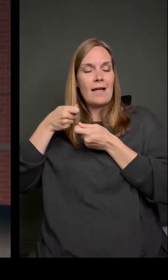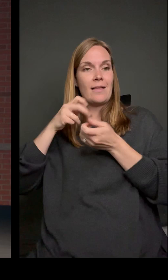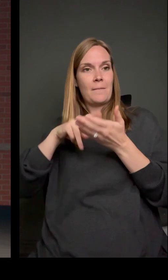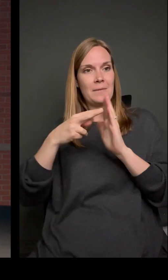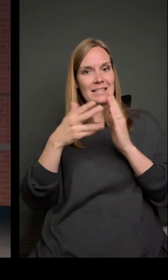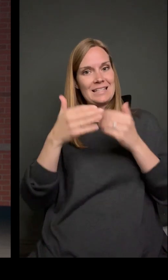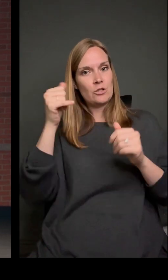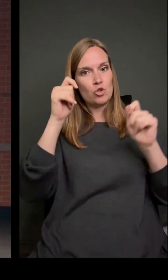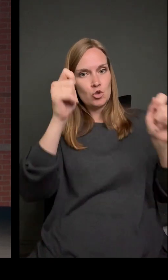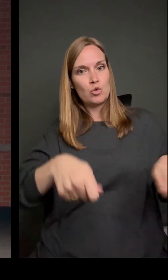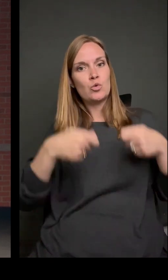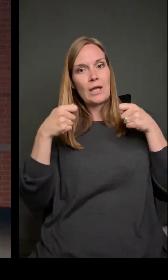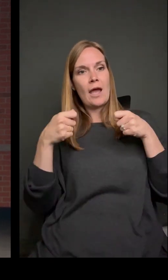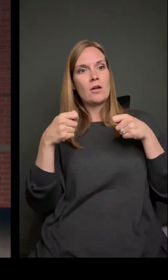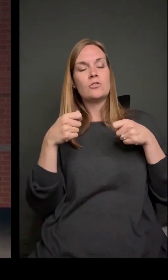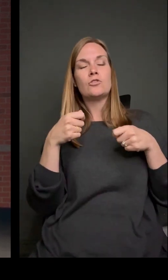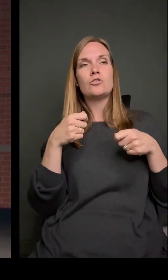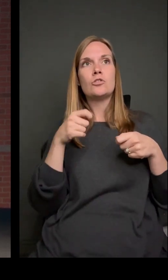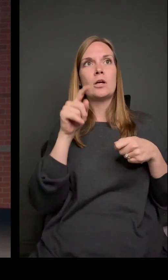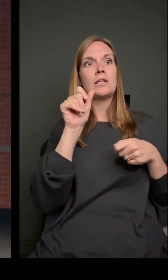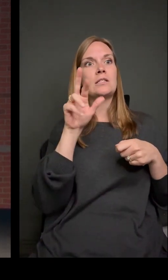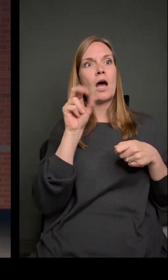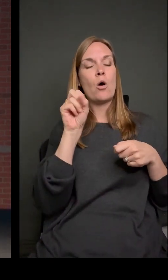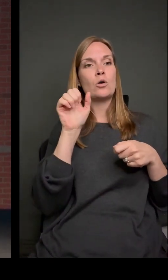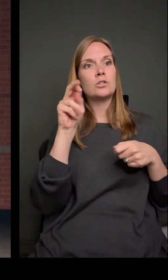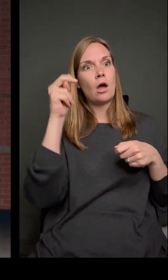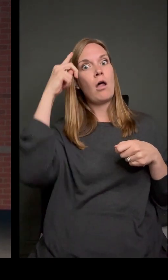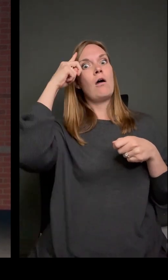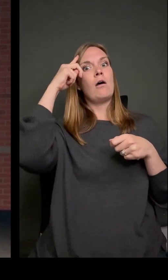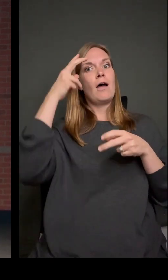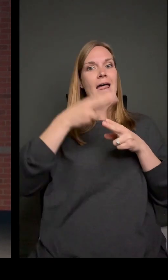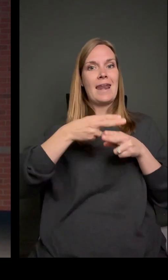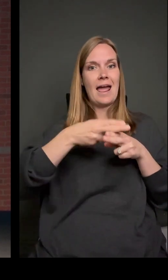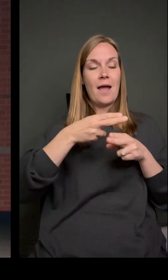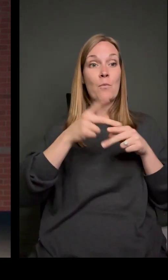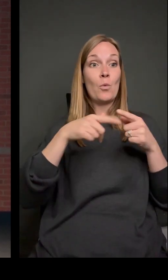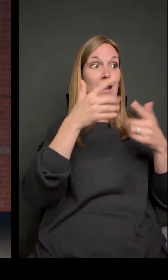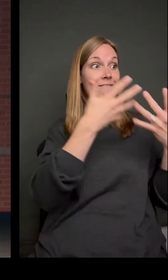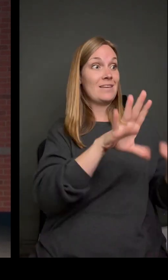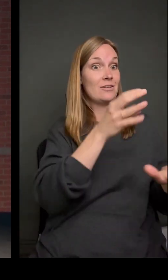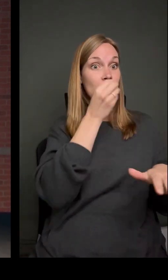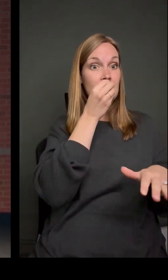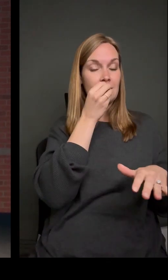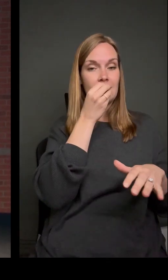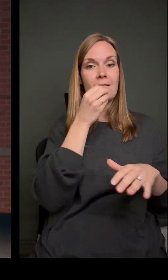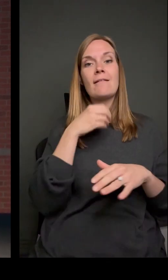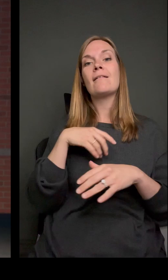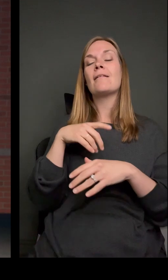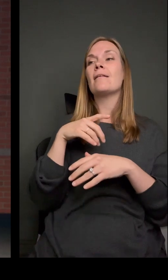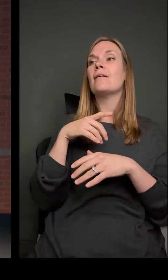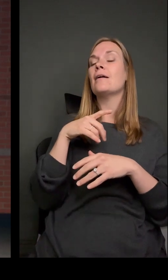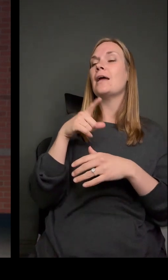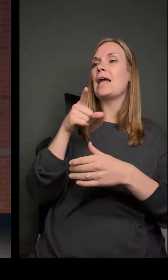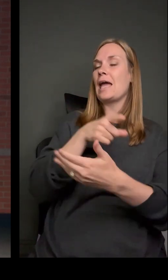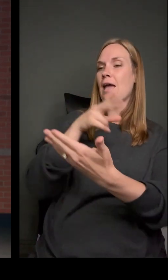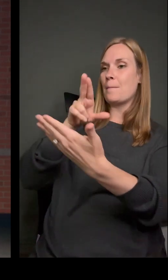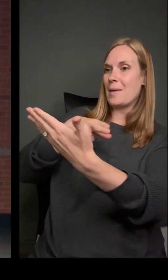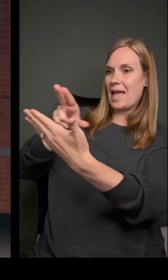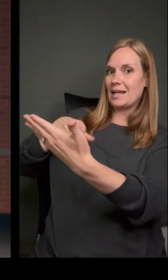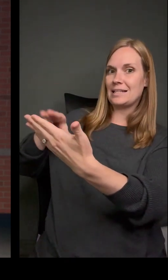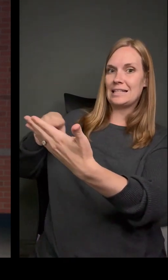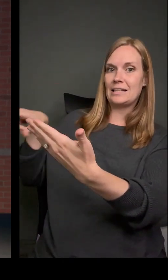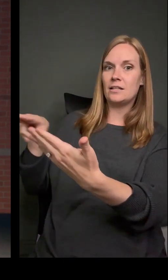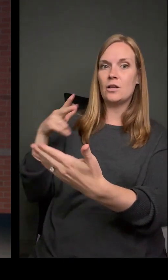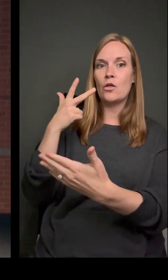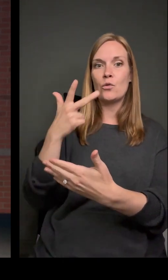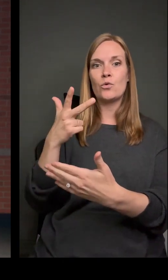to catch. Instantly, Taro-san thought he had the perfect name for his boat. As soon as they finished dinner, he went to the harbor, he went to his boat, he took his calligraphy brush and he painted the